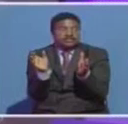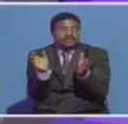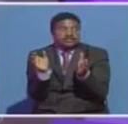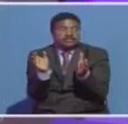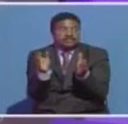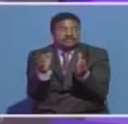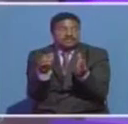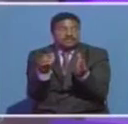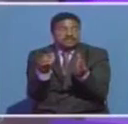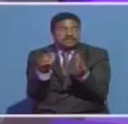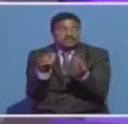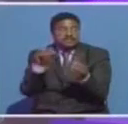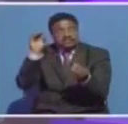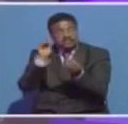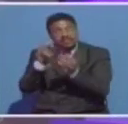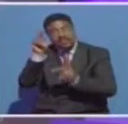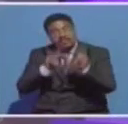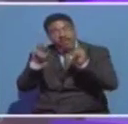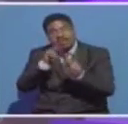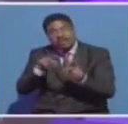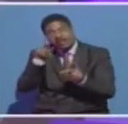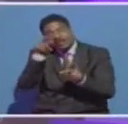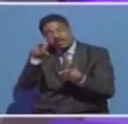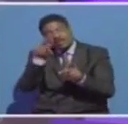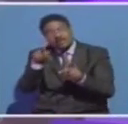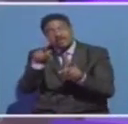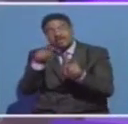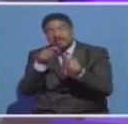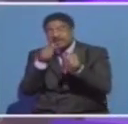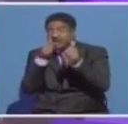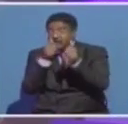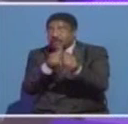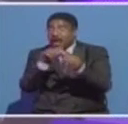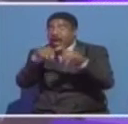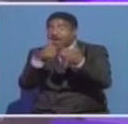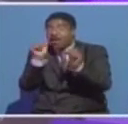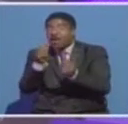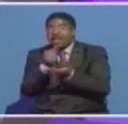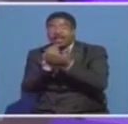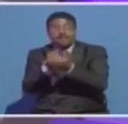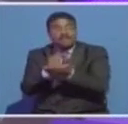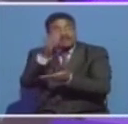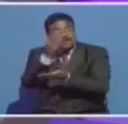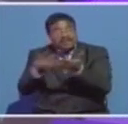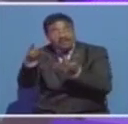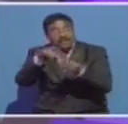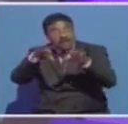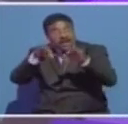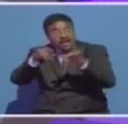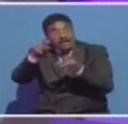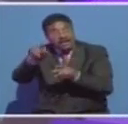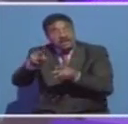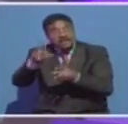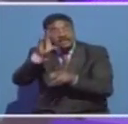people who can churn out the kind of production levels that we are looking to. Some of them, the land is like